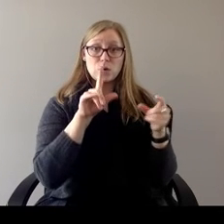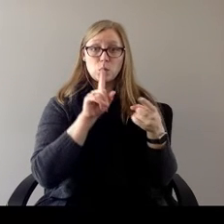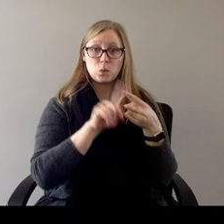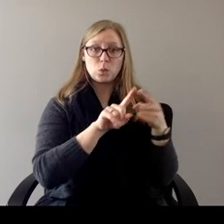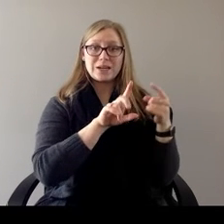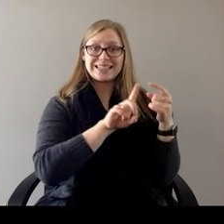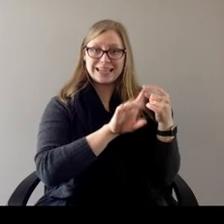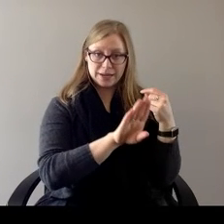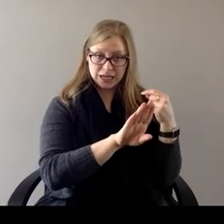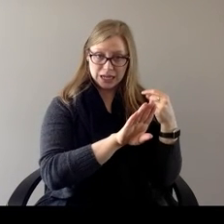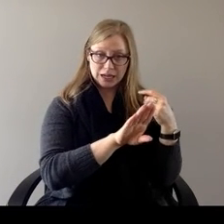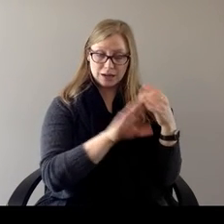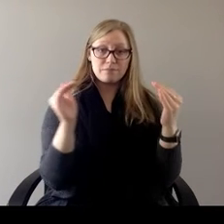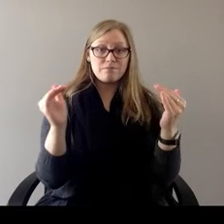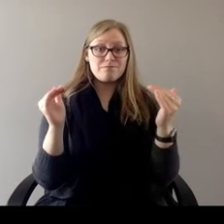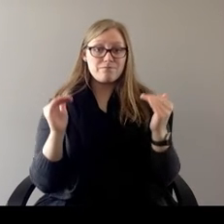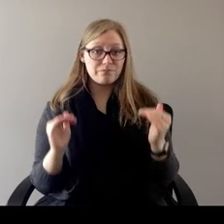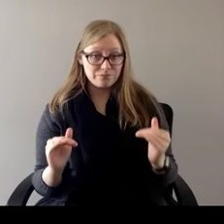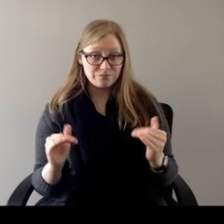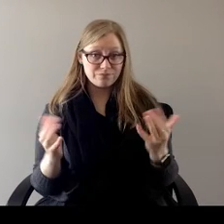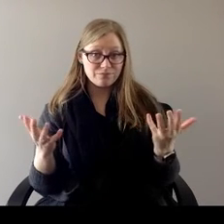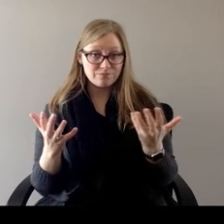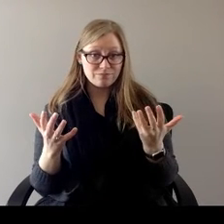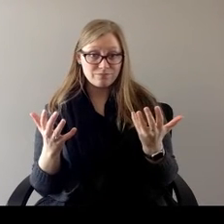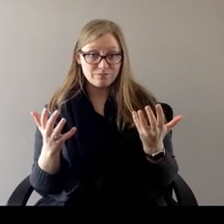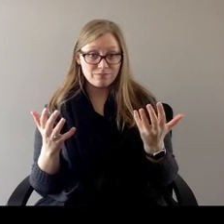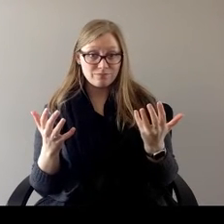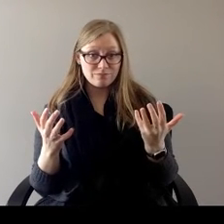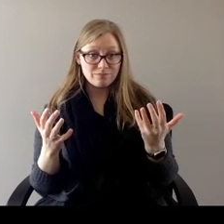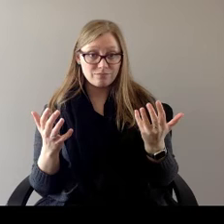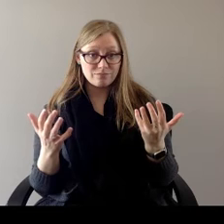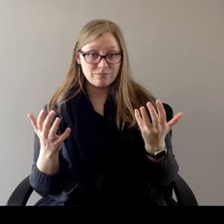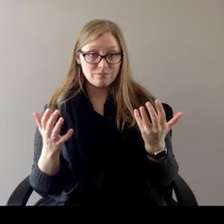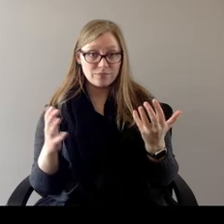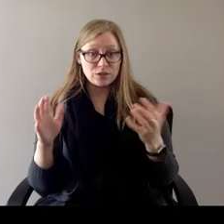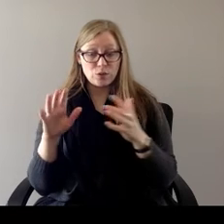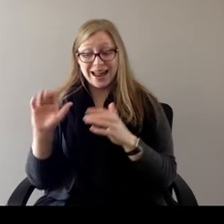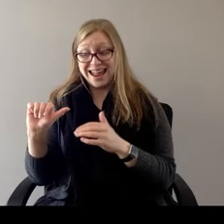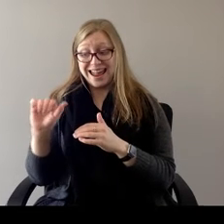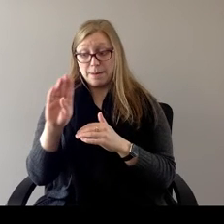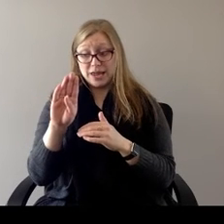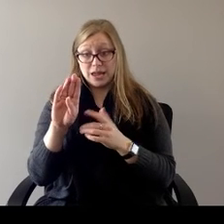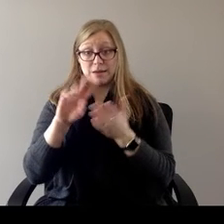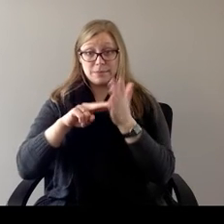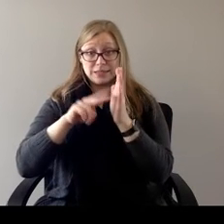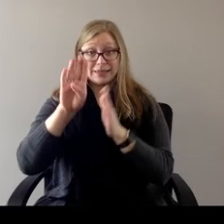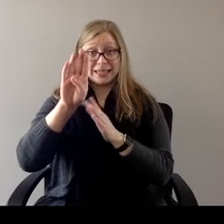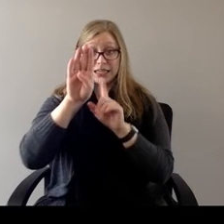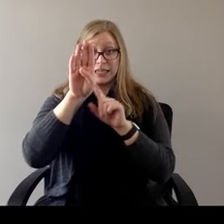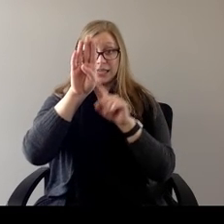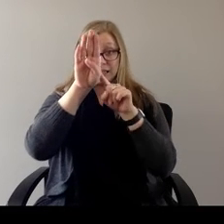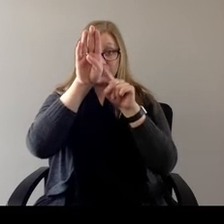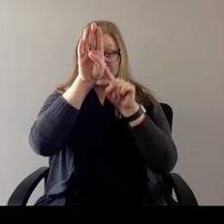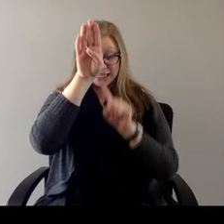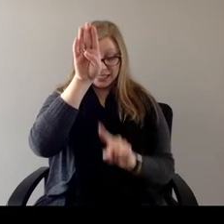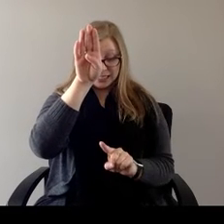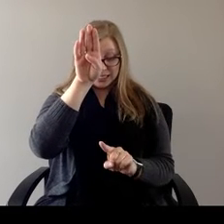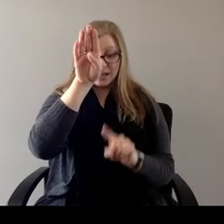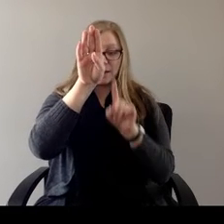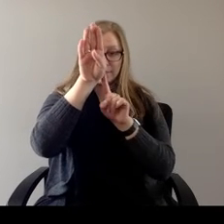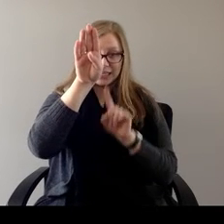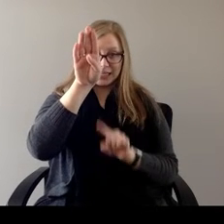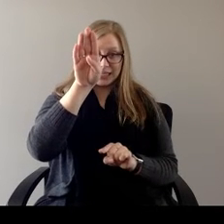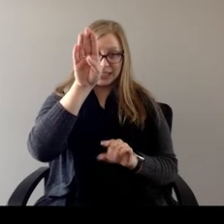side that we have is we do AB, then it's going to be BC. So here's BC. Notice BC is in both of